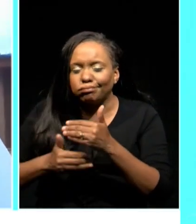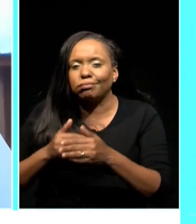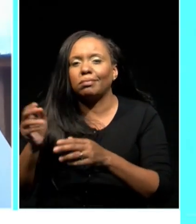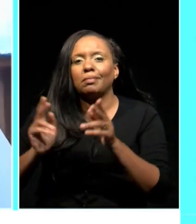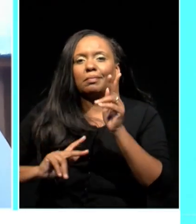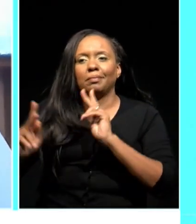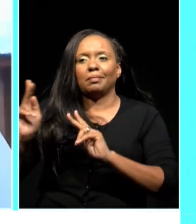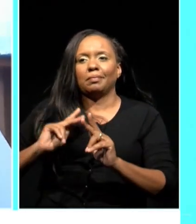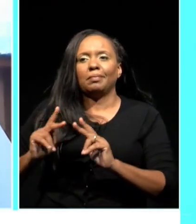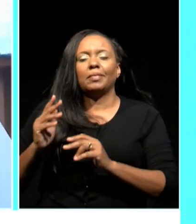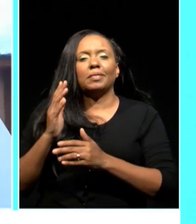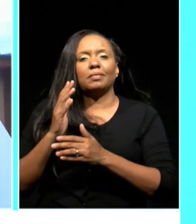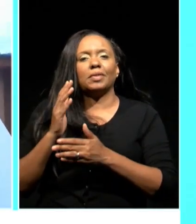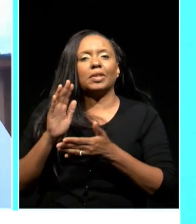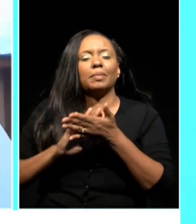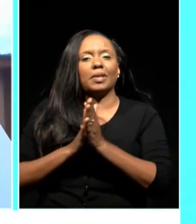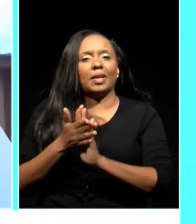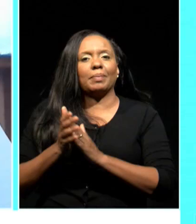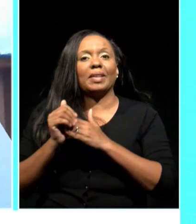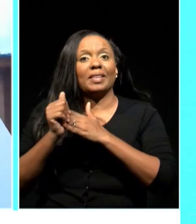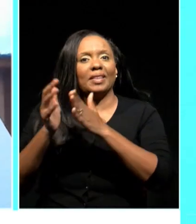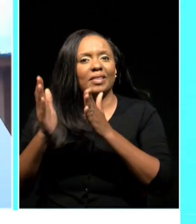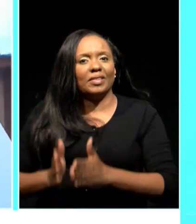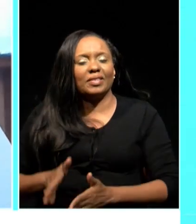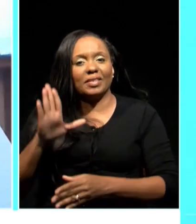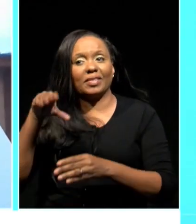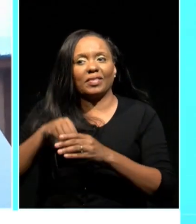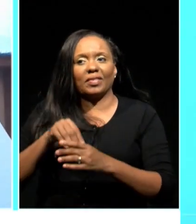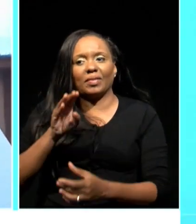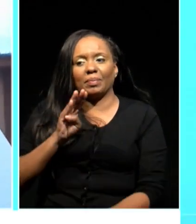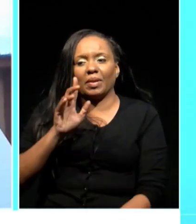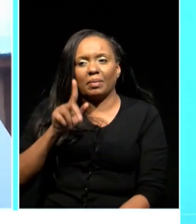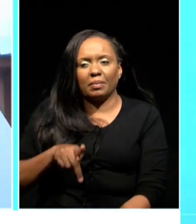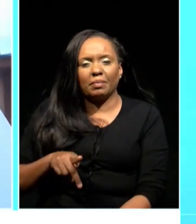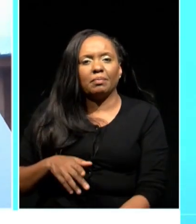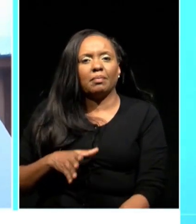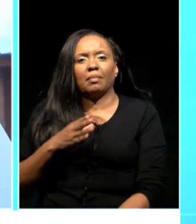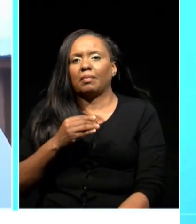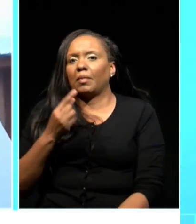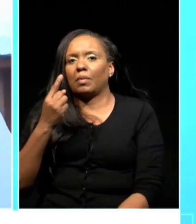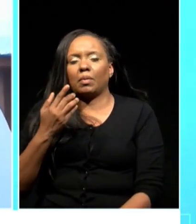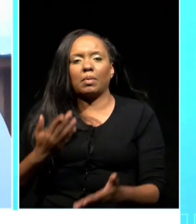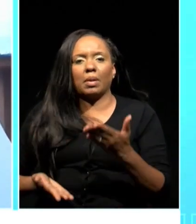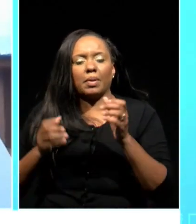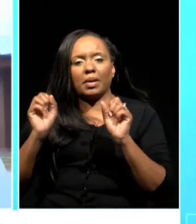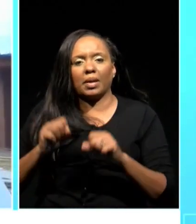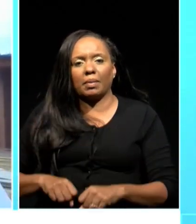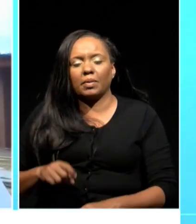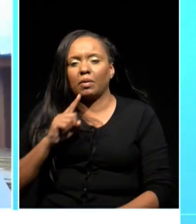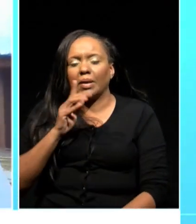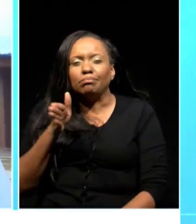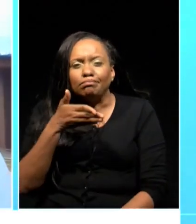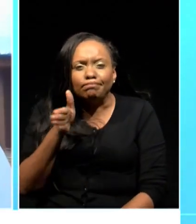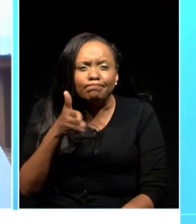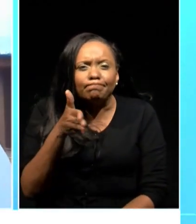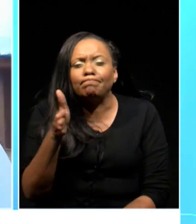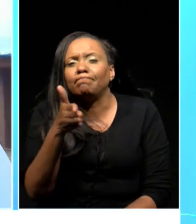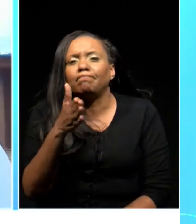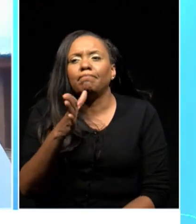nurture a number of people, and one of them is going to be able to navigate properly and get through to going to full